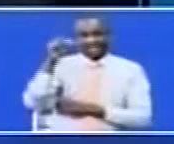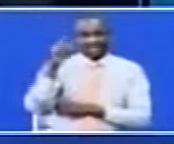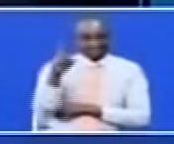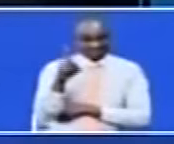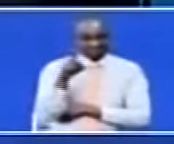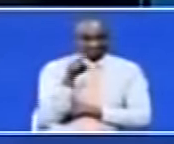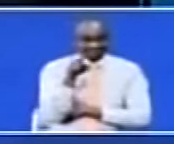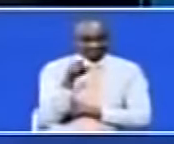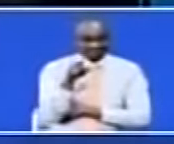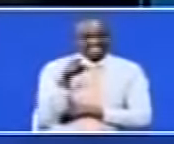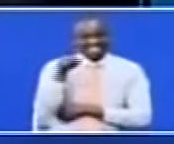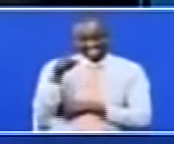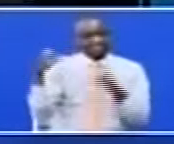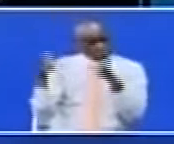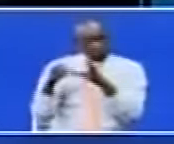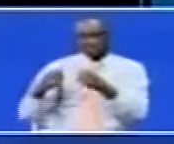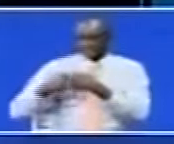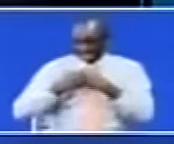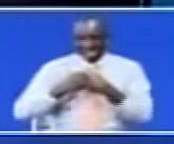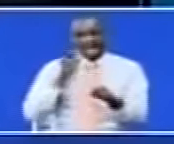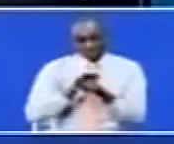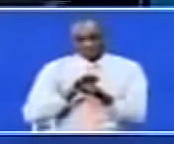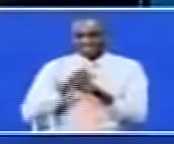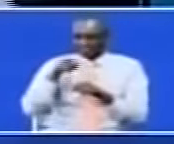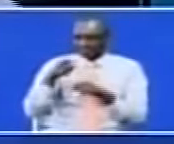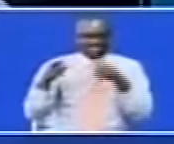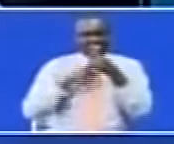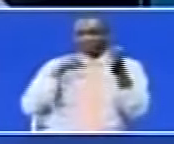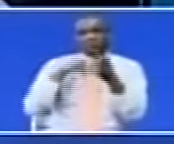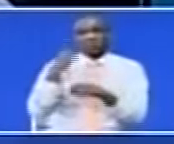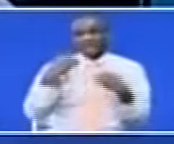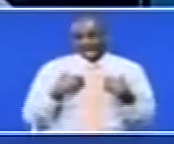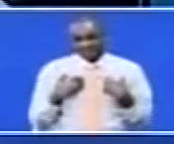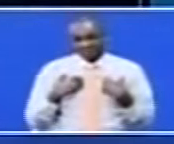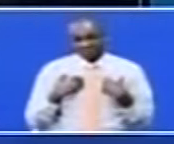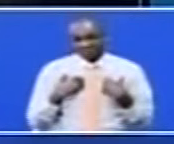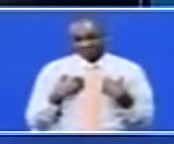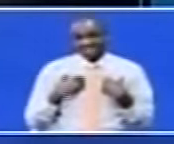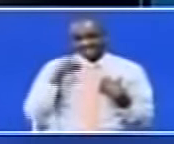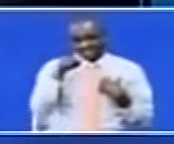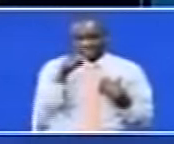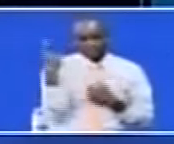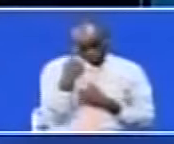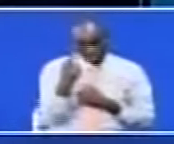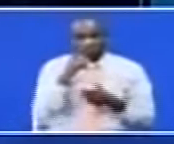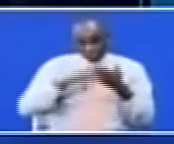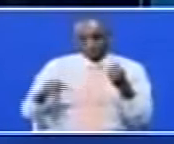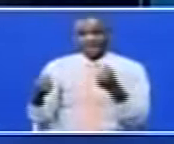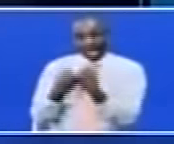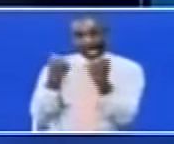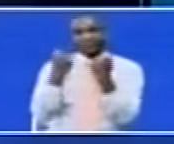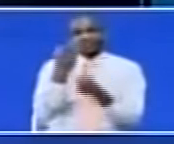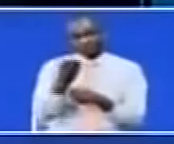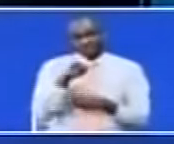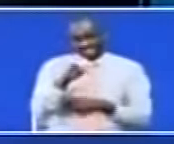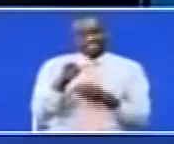battle against Sunderland, another side that has been struggling, having accumulated only 6 points in the English Premier League log. That is just some of the matches that are going to